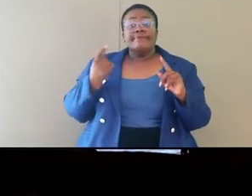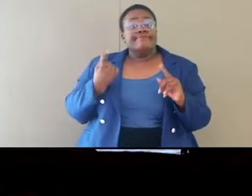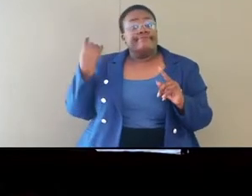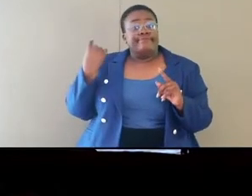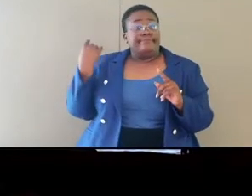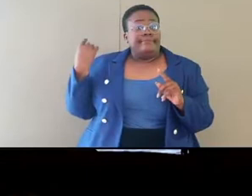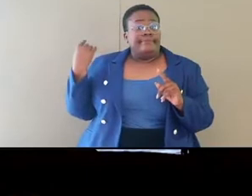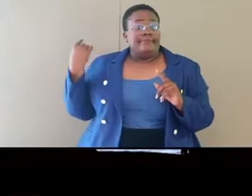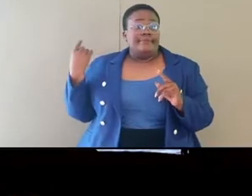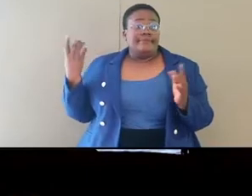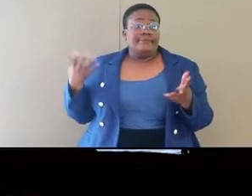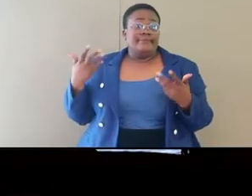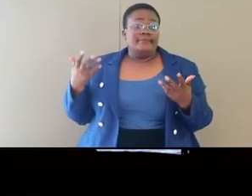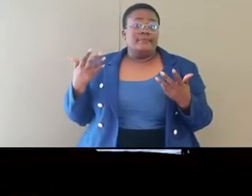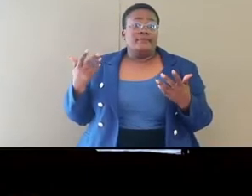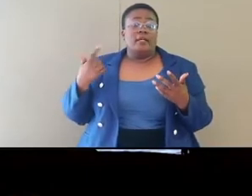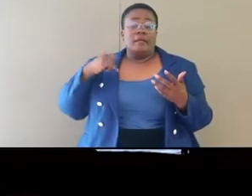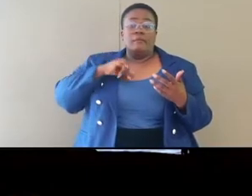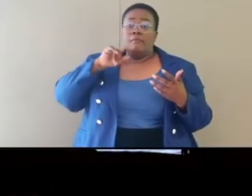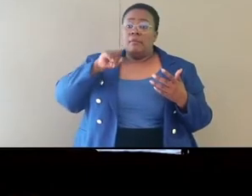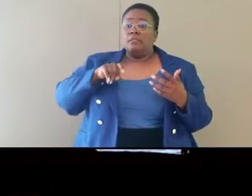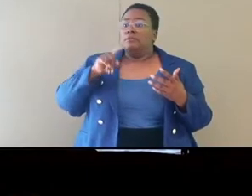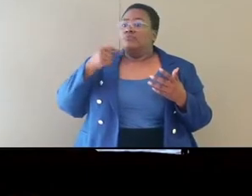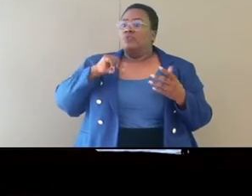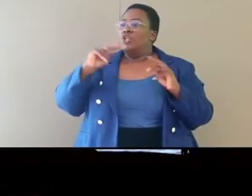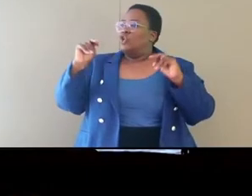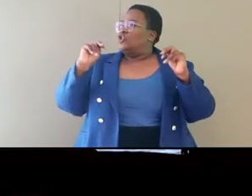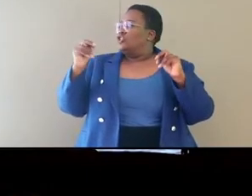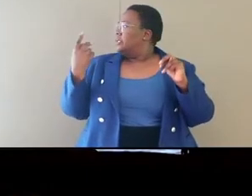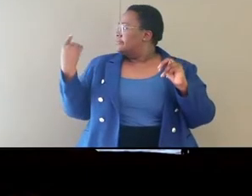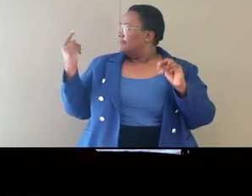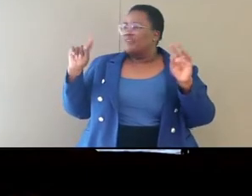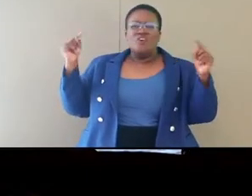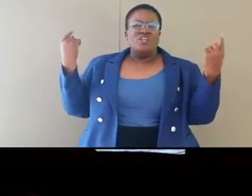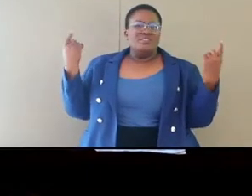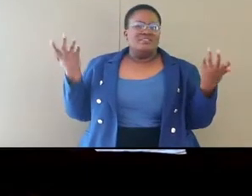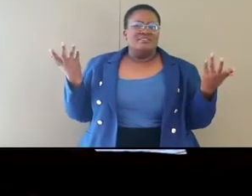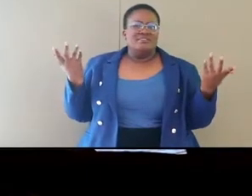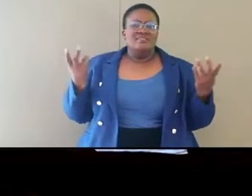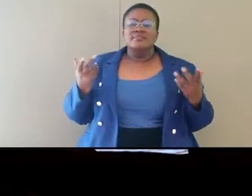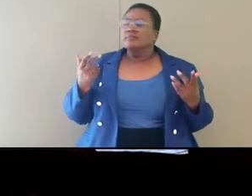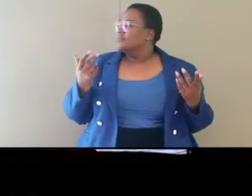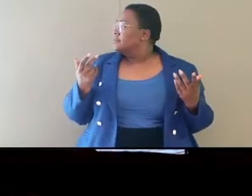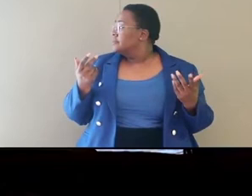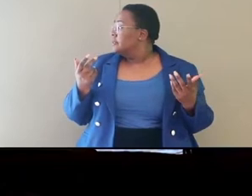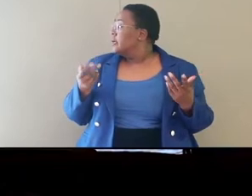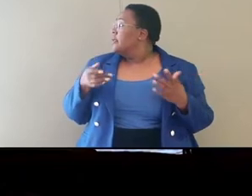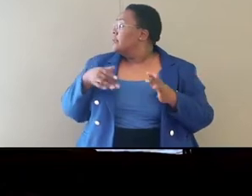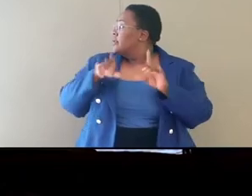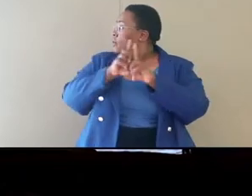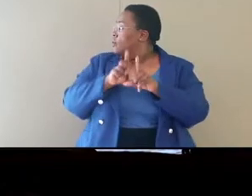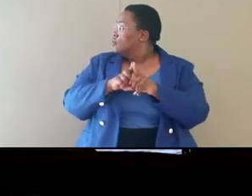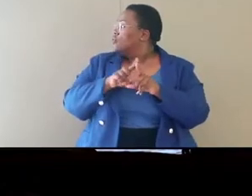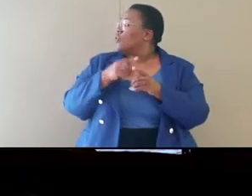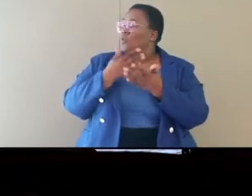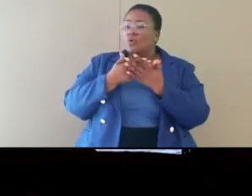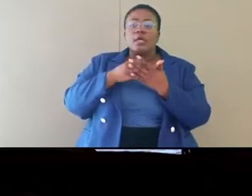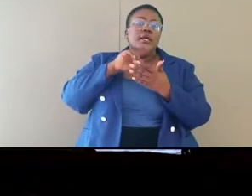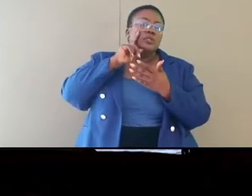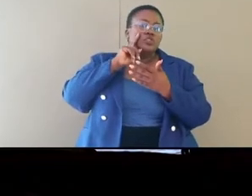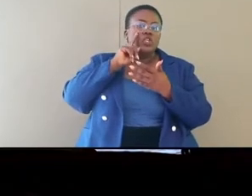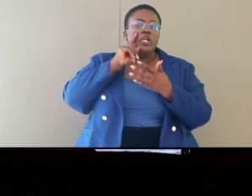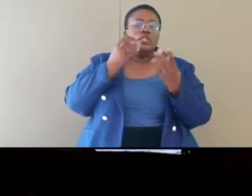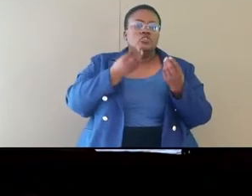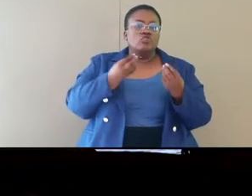has to be, in our view, a non-negotiable. And then one could phase it in three-year age groups and reach all children within